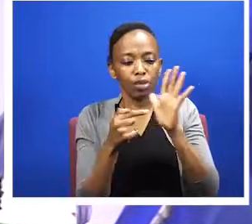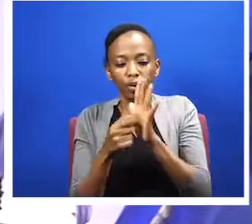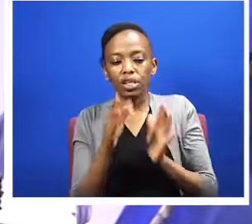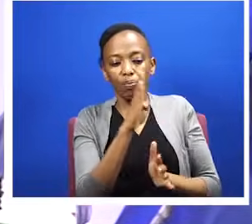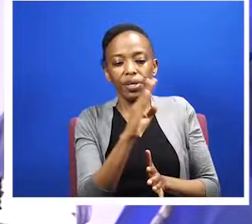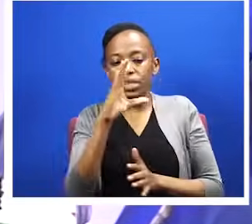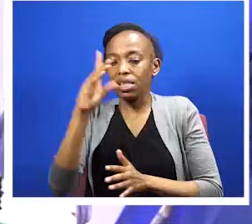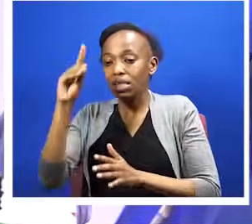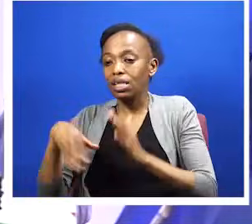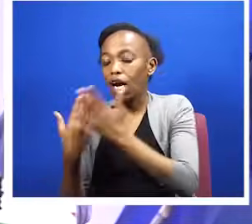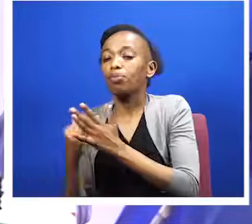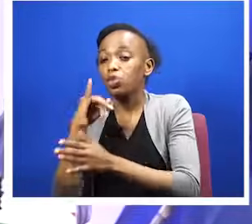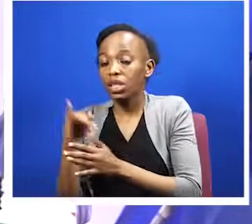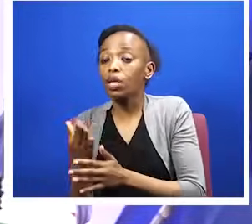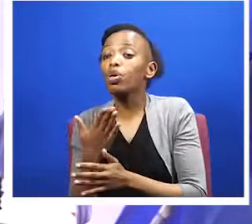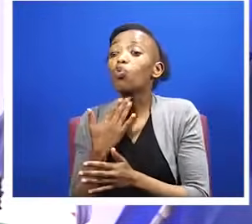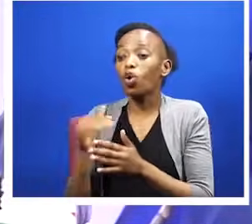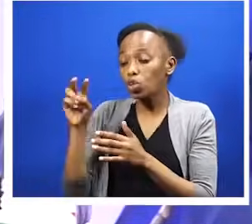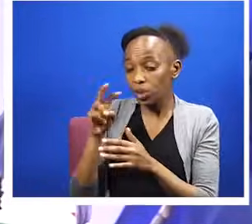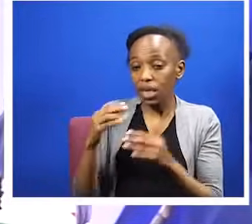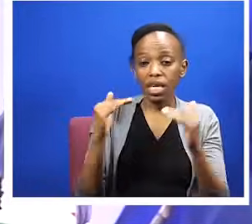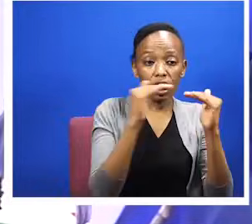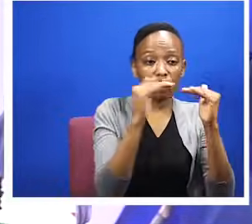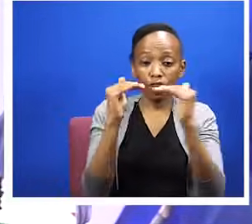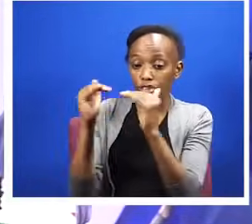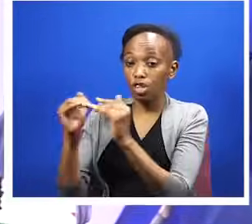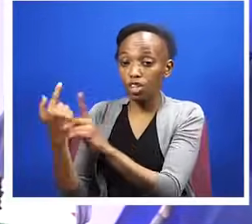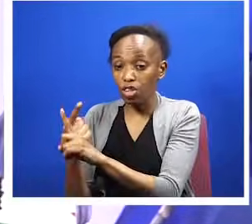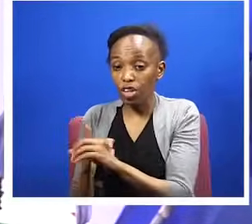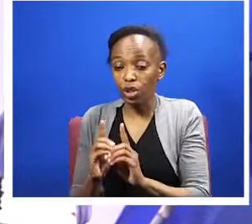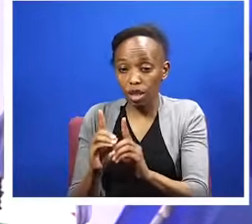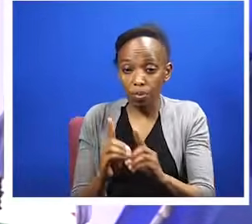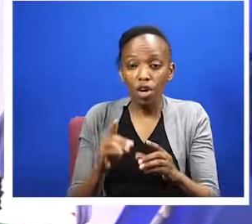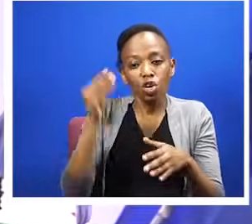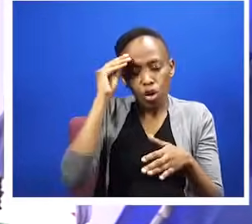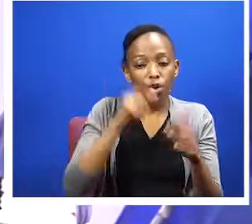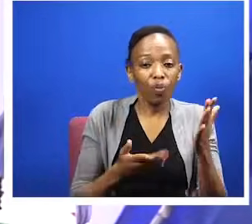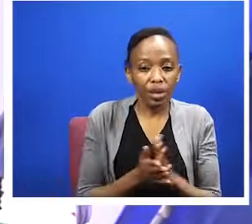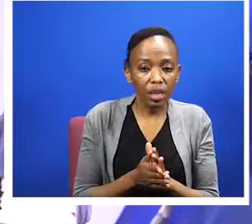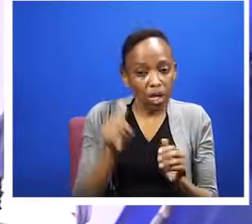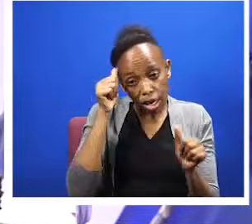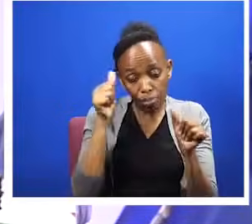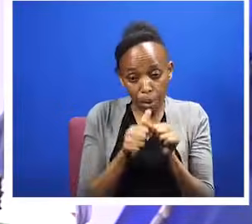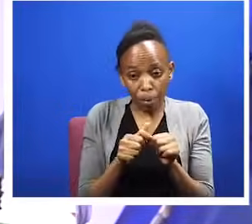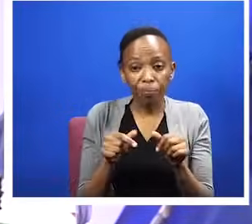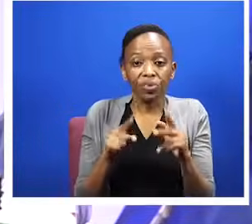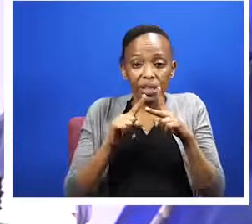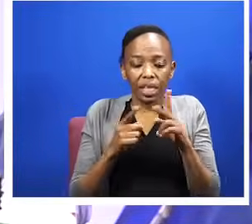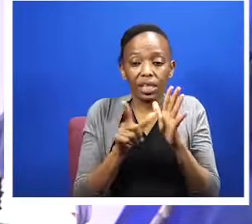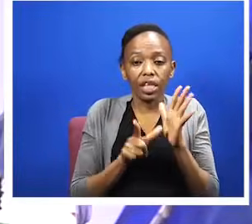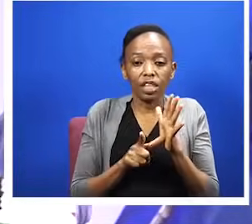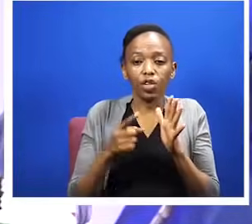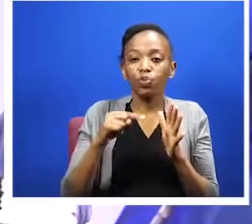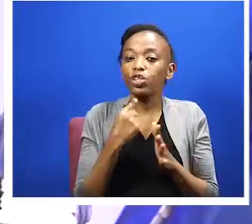Z. So want to see in every stage in this discipleship, what is it that you're going to learn? Remember, as you're starting the lesson, we told